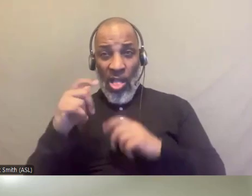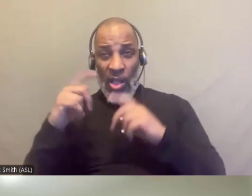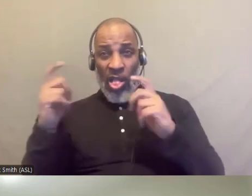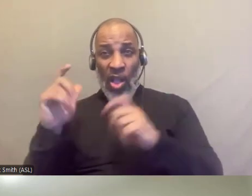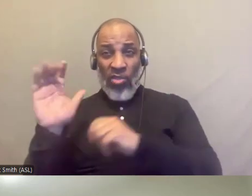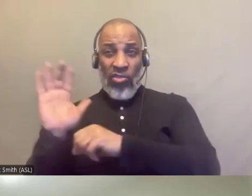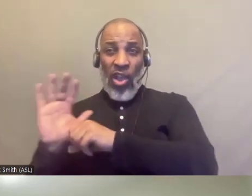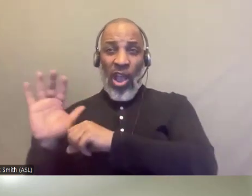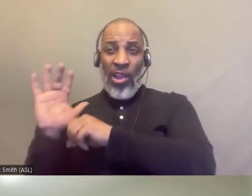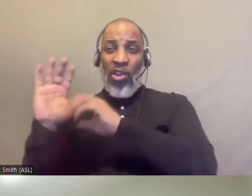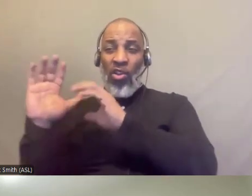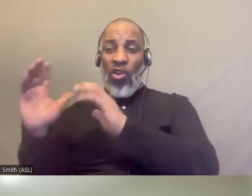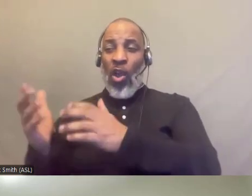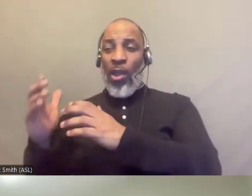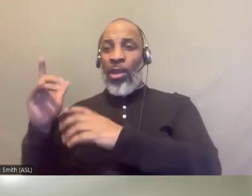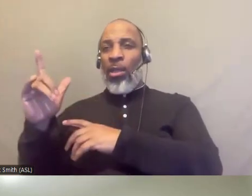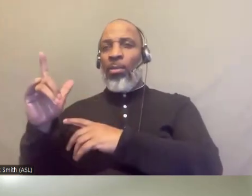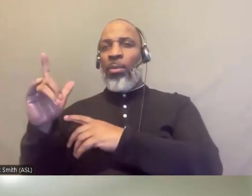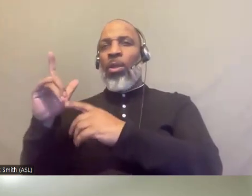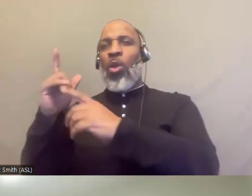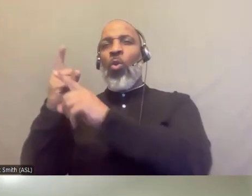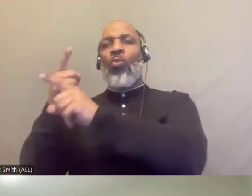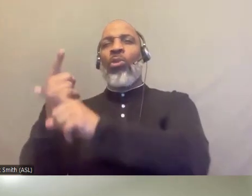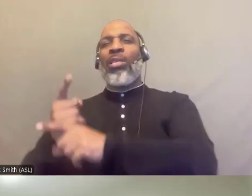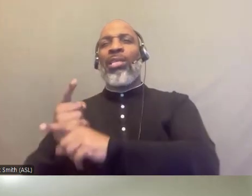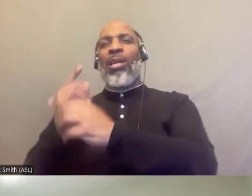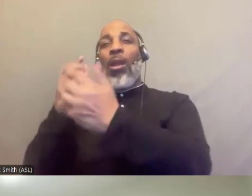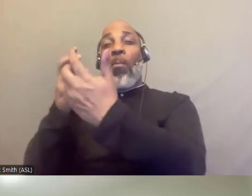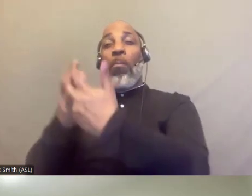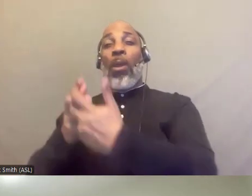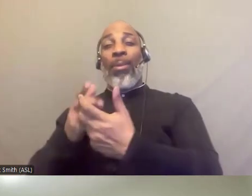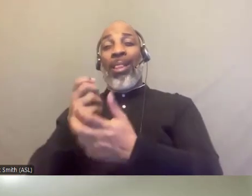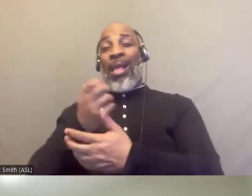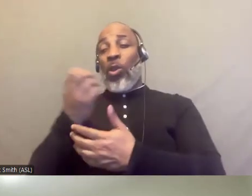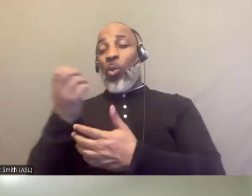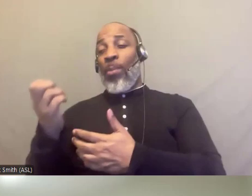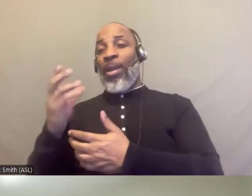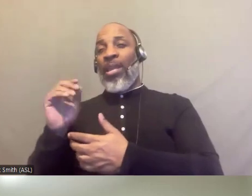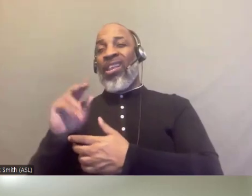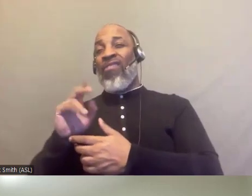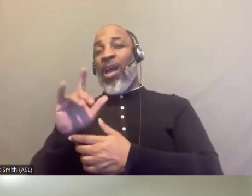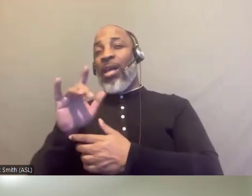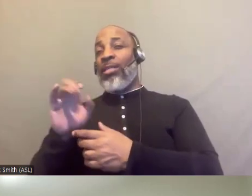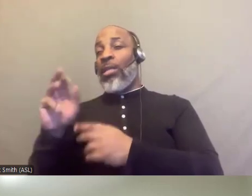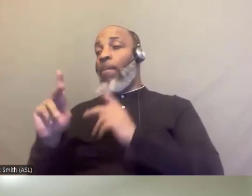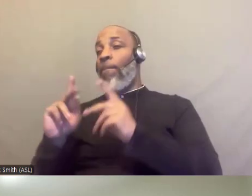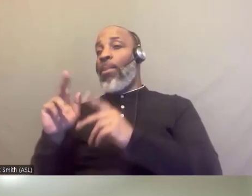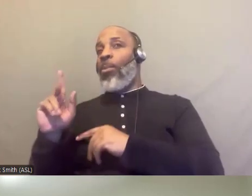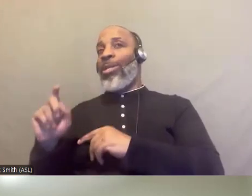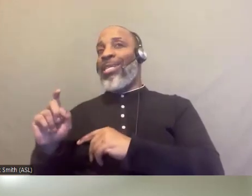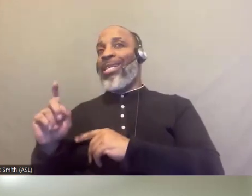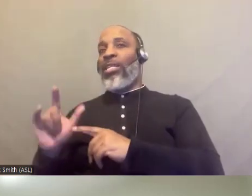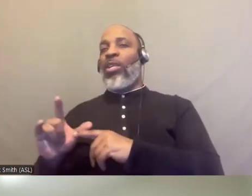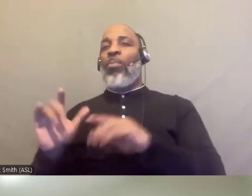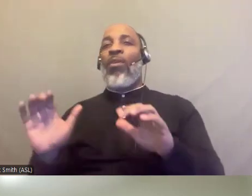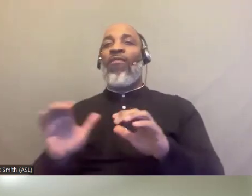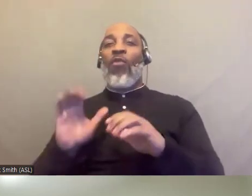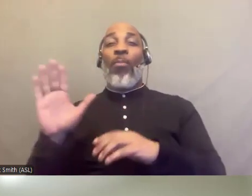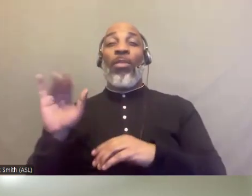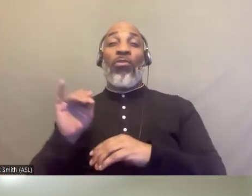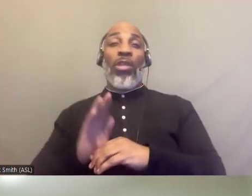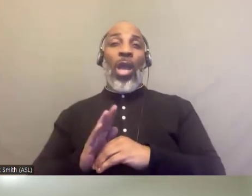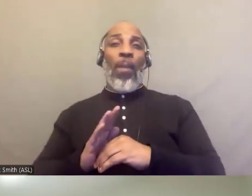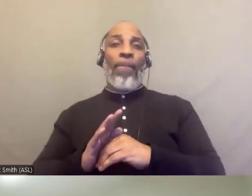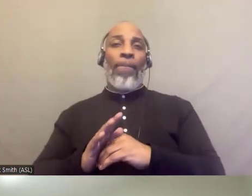reasonable accommodations tend to be regarding equipment and devices that people need to perform their jobs.